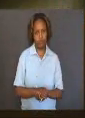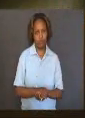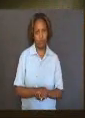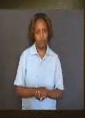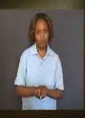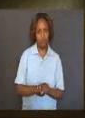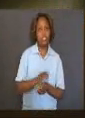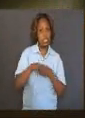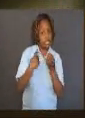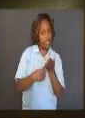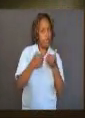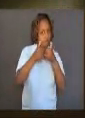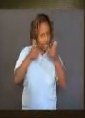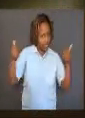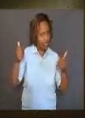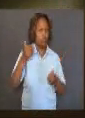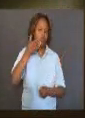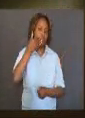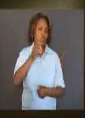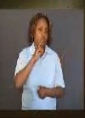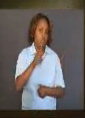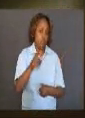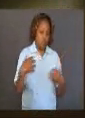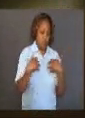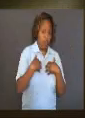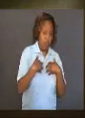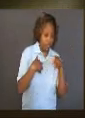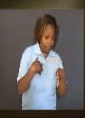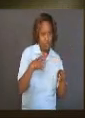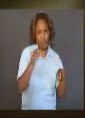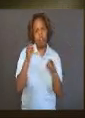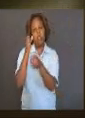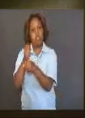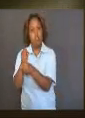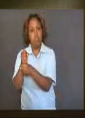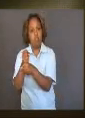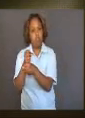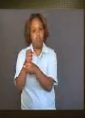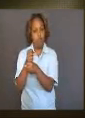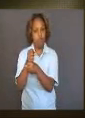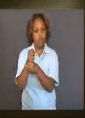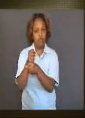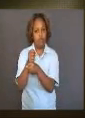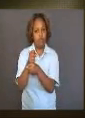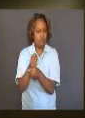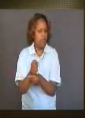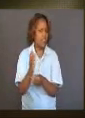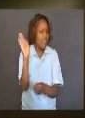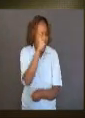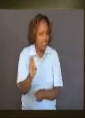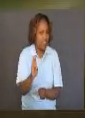to identify those fears and work so that they may never happen.